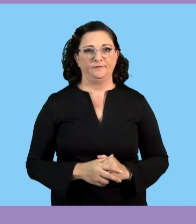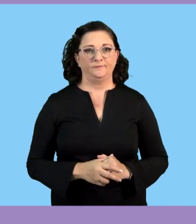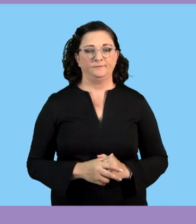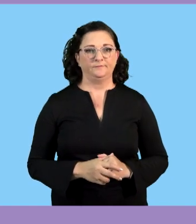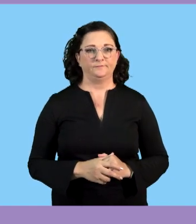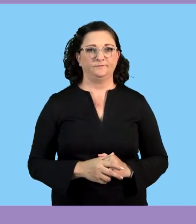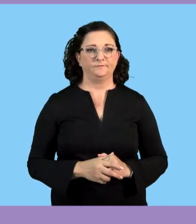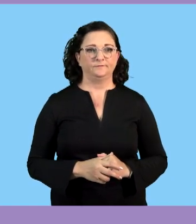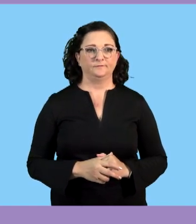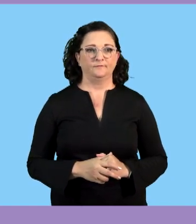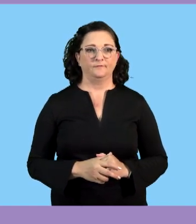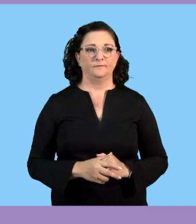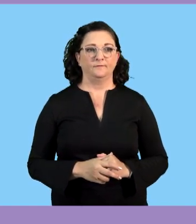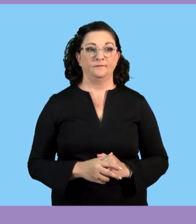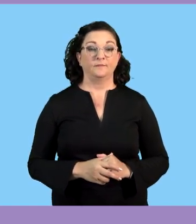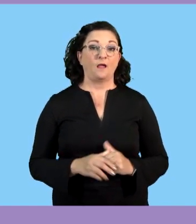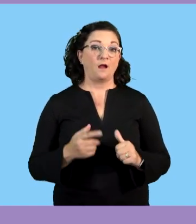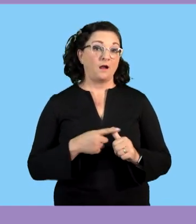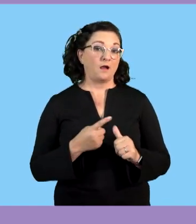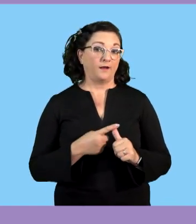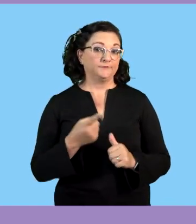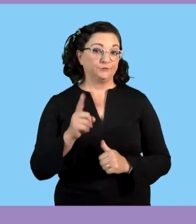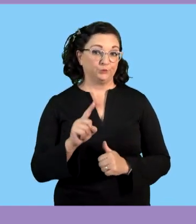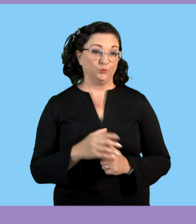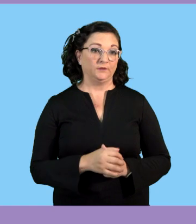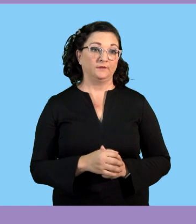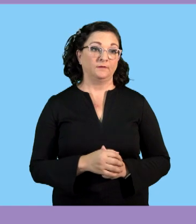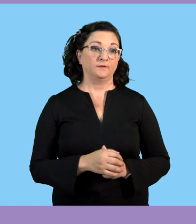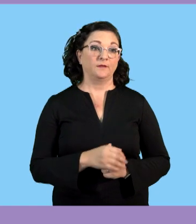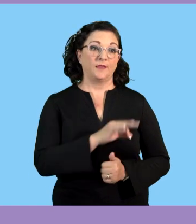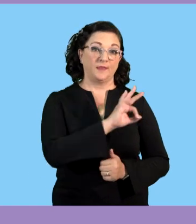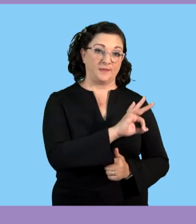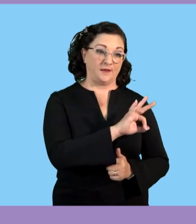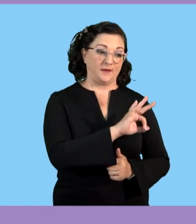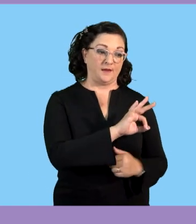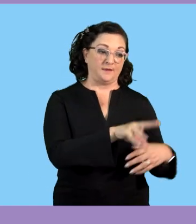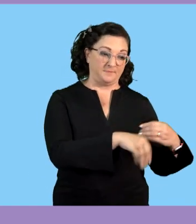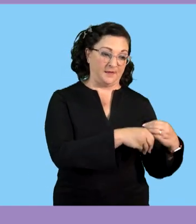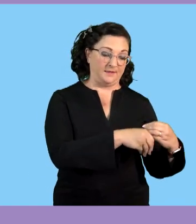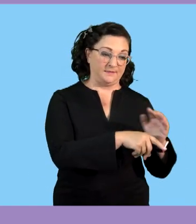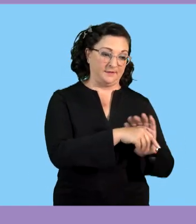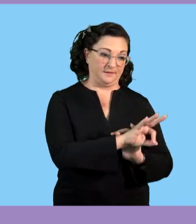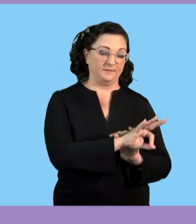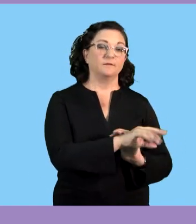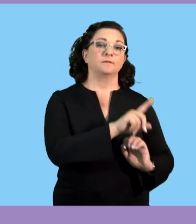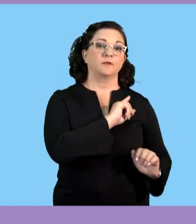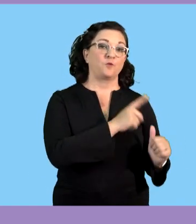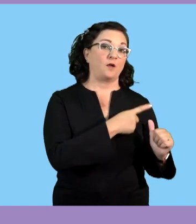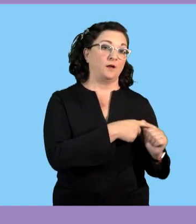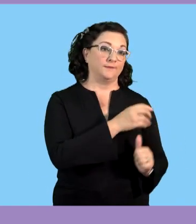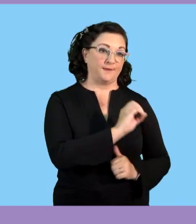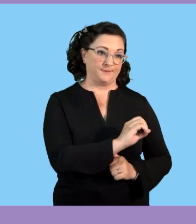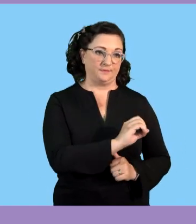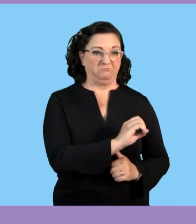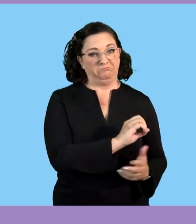a negative 3. And then now we have 3 plus a negative 3 is 0. So